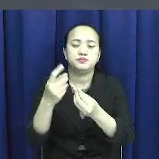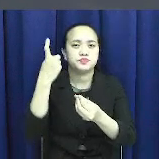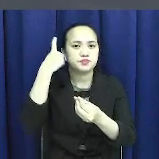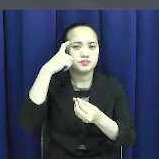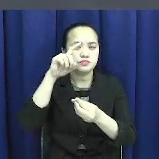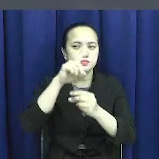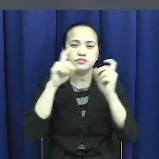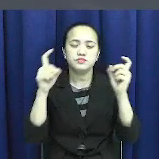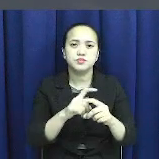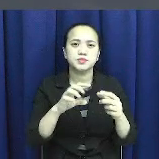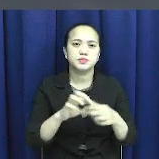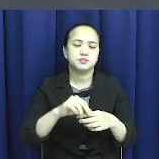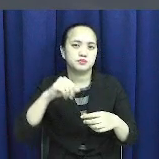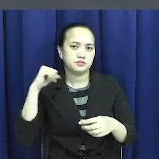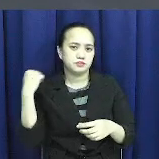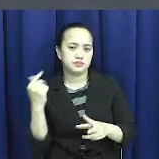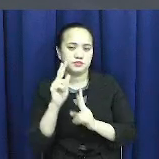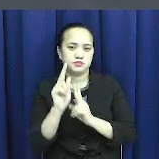of the people.